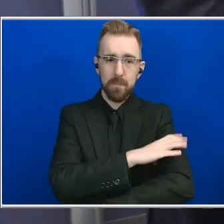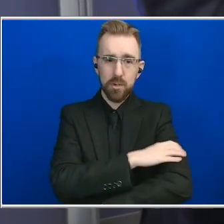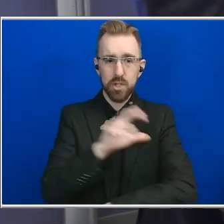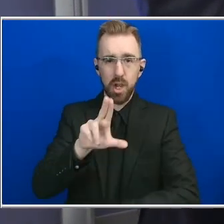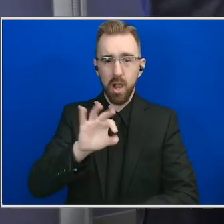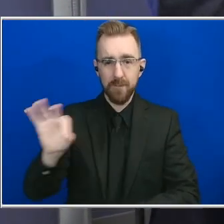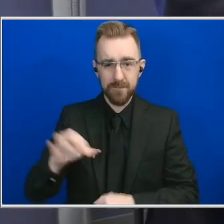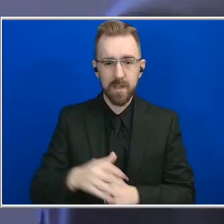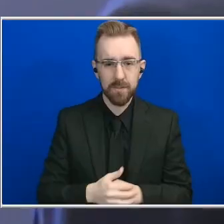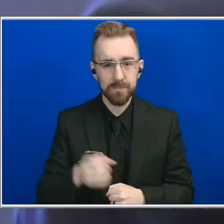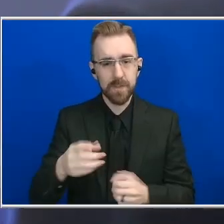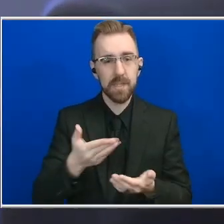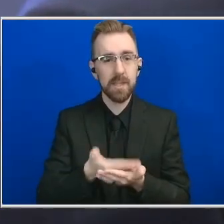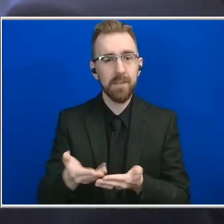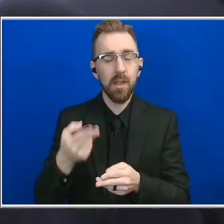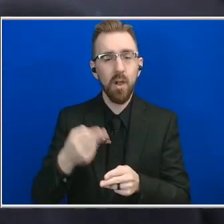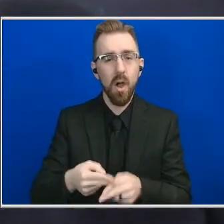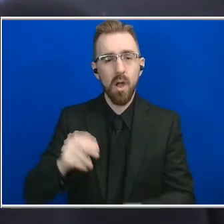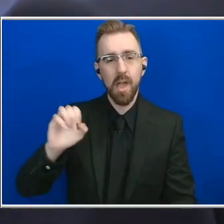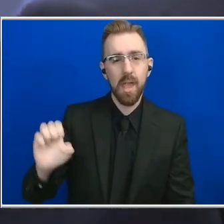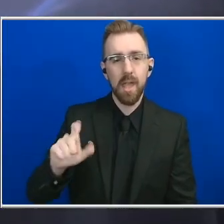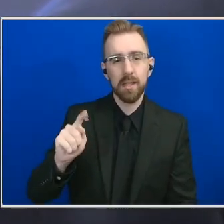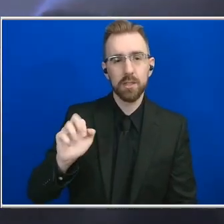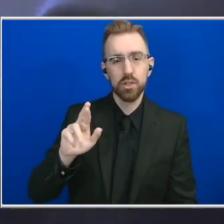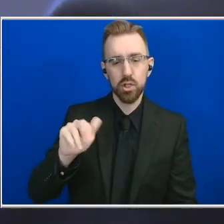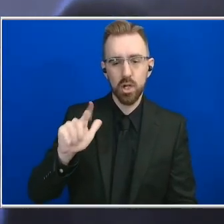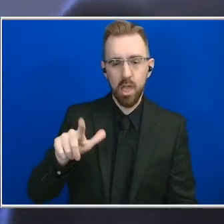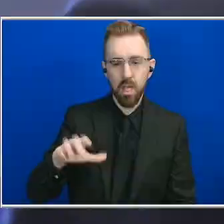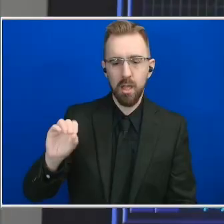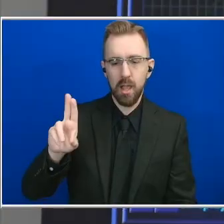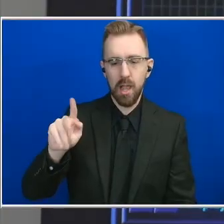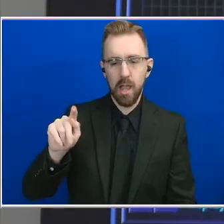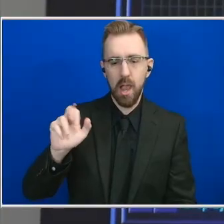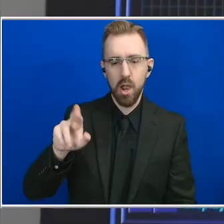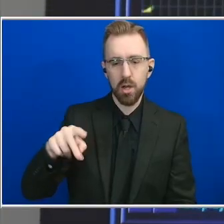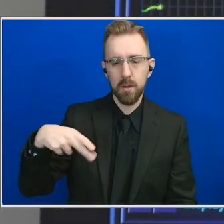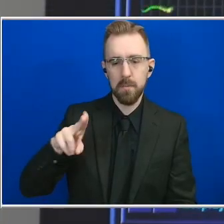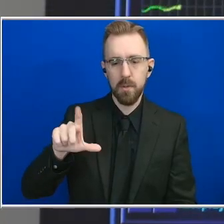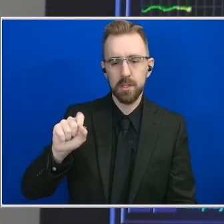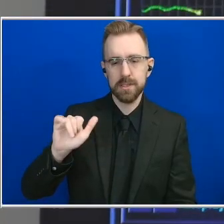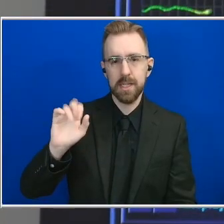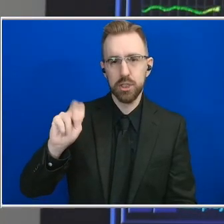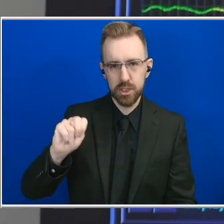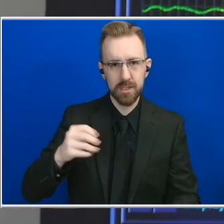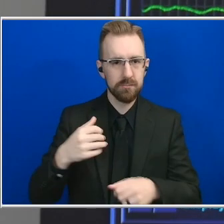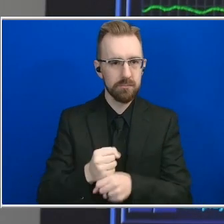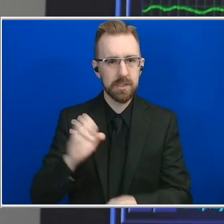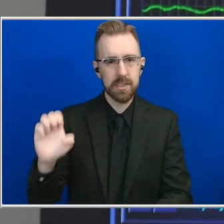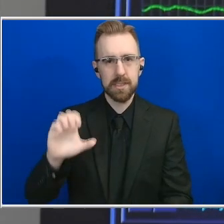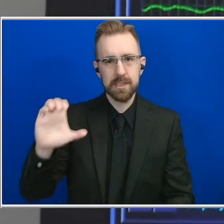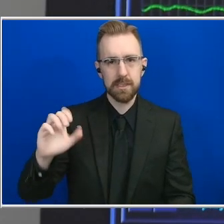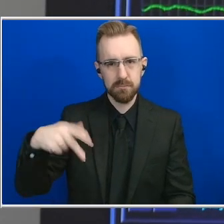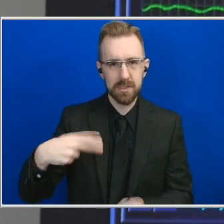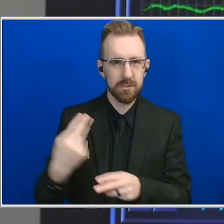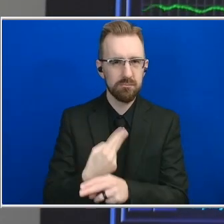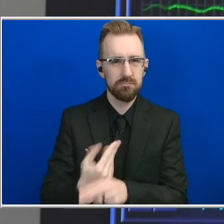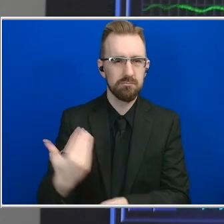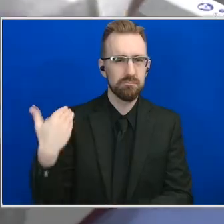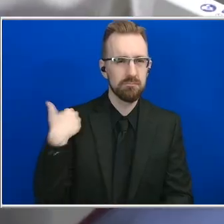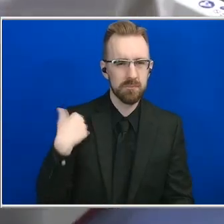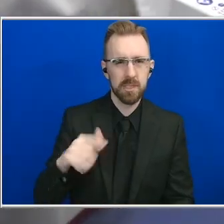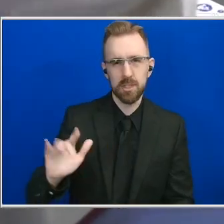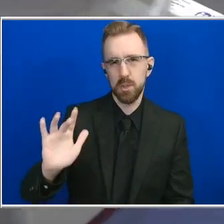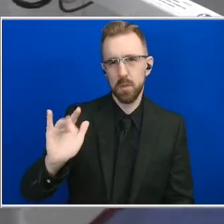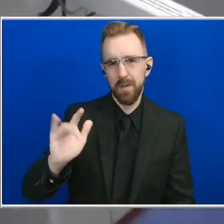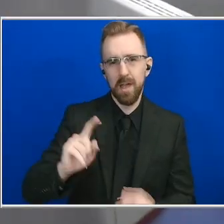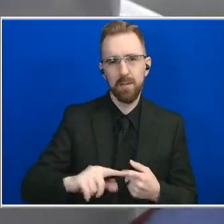called external counter pulsation, or ECP, and it's been used for the last 25, 30 years